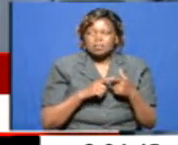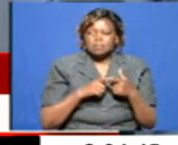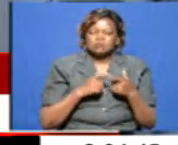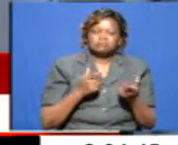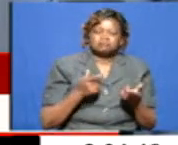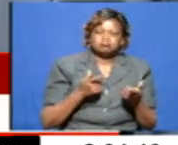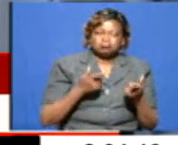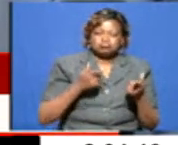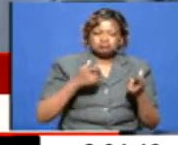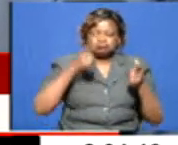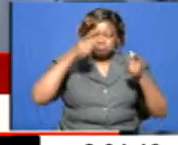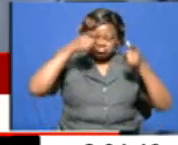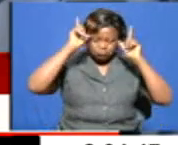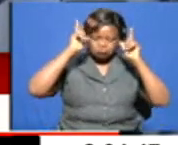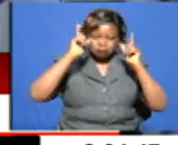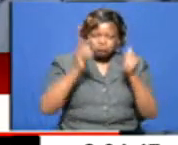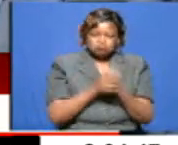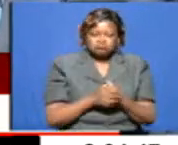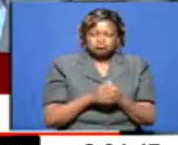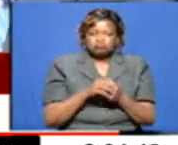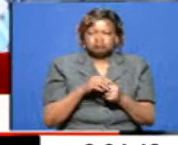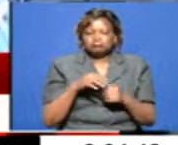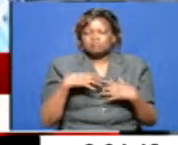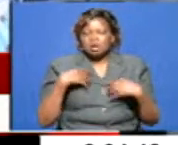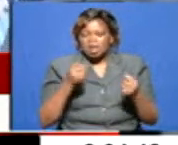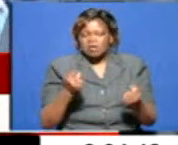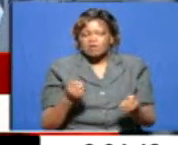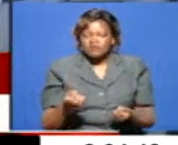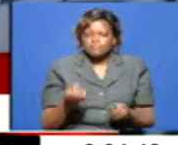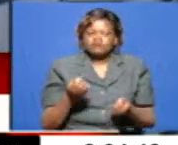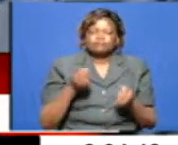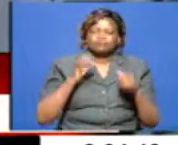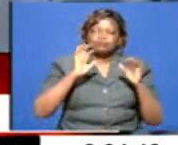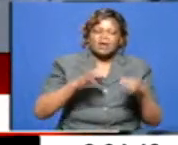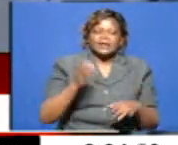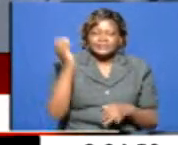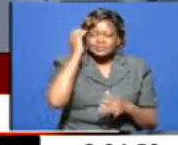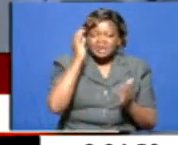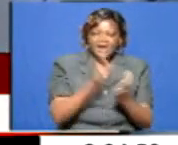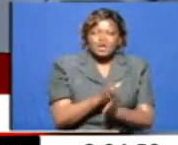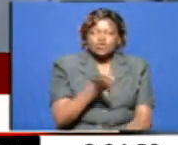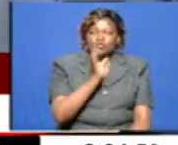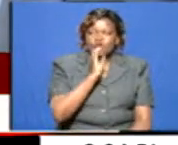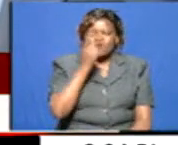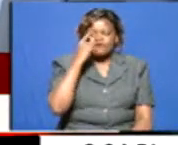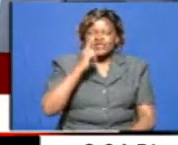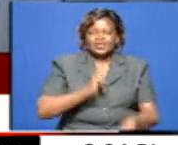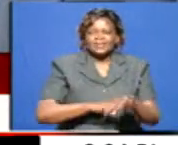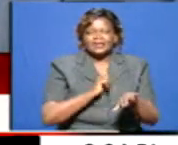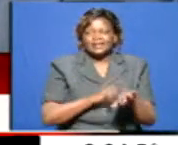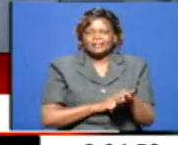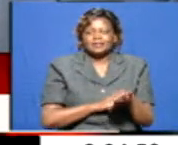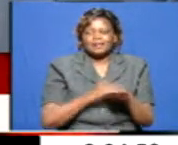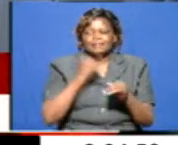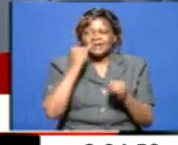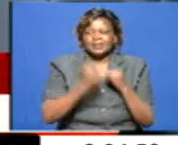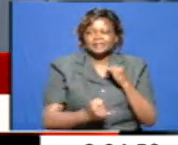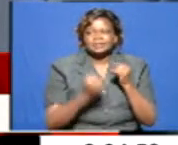and nutrition, agriculture, education and water for the period ending